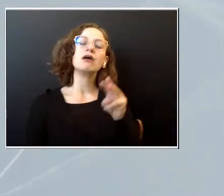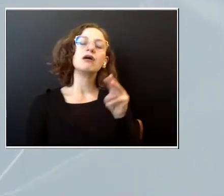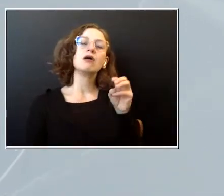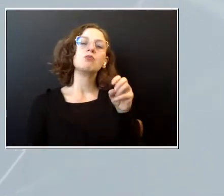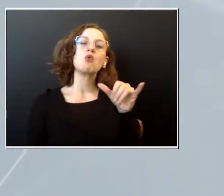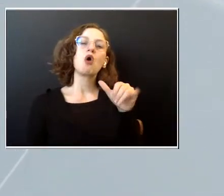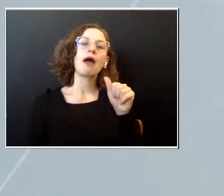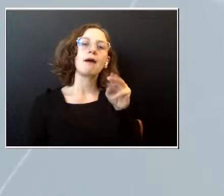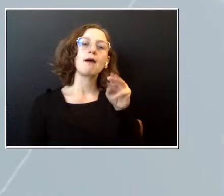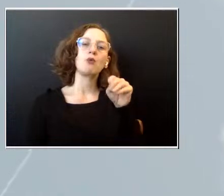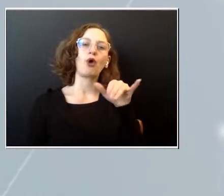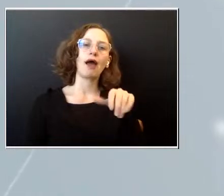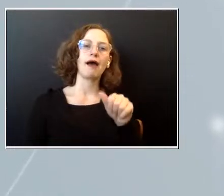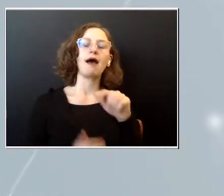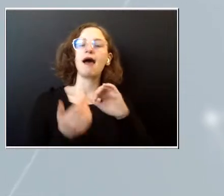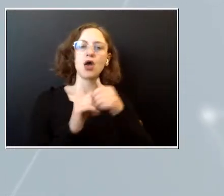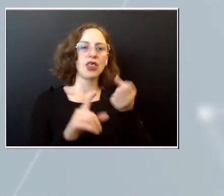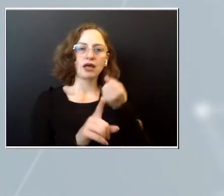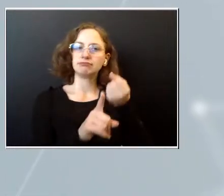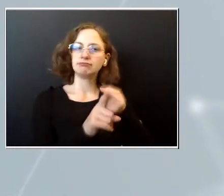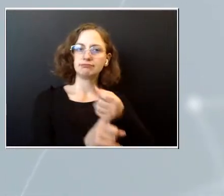years old?